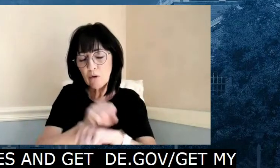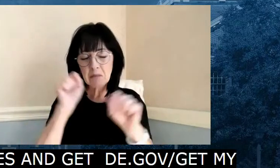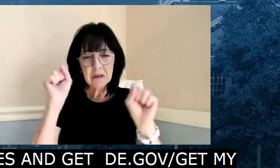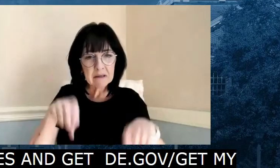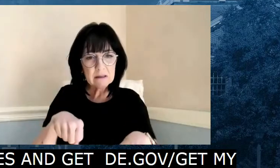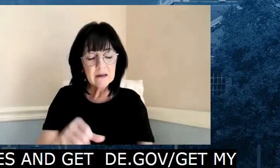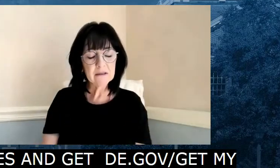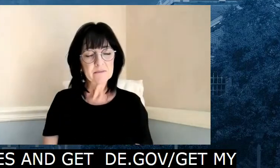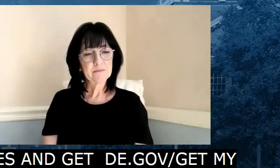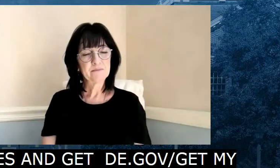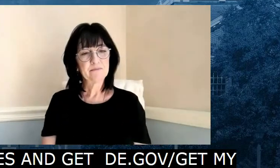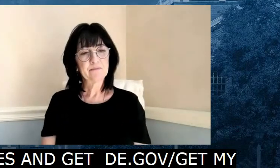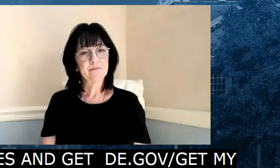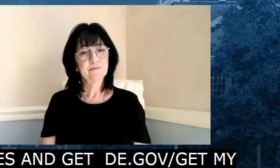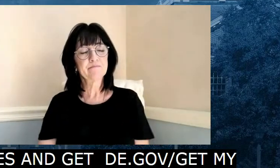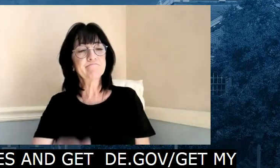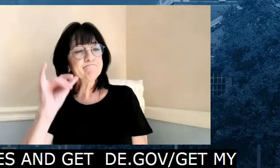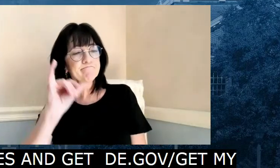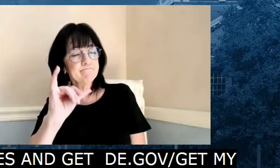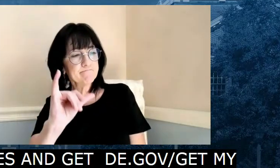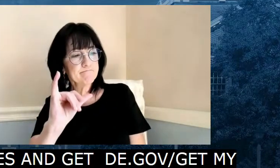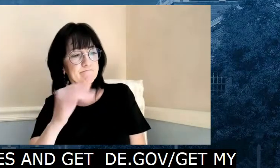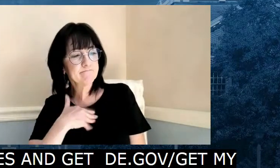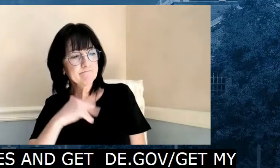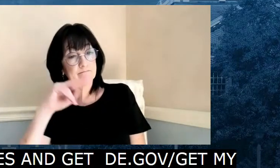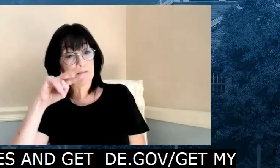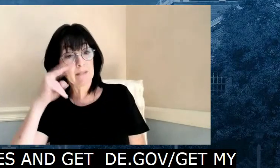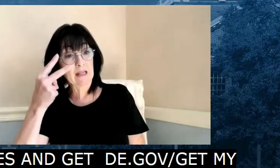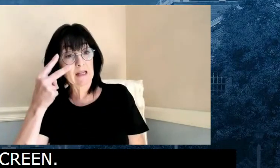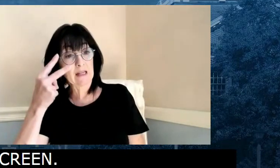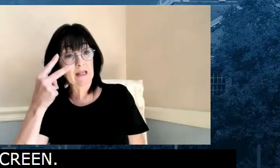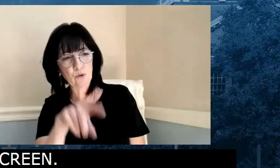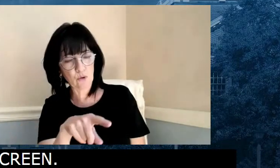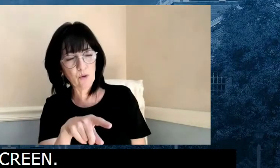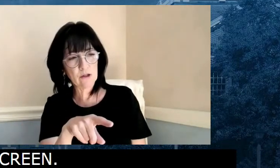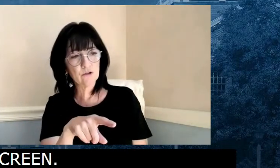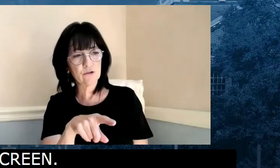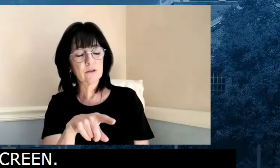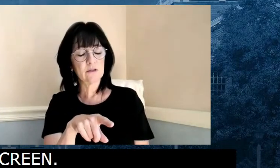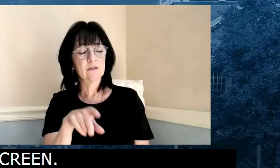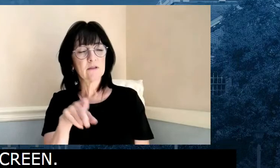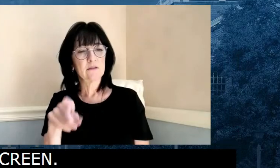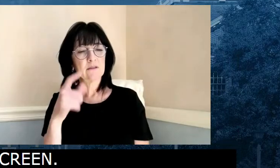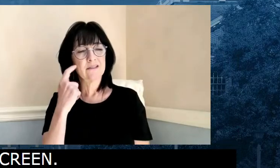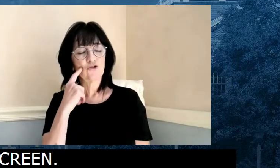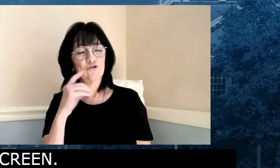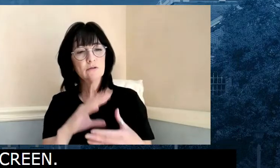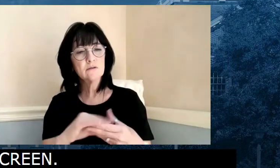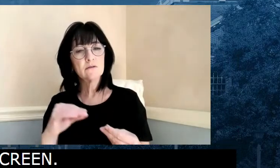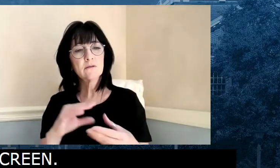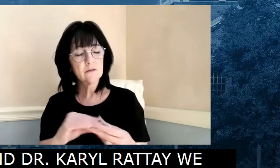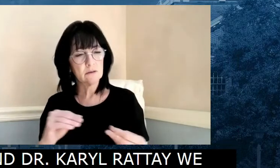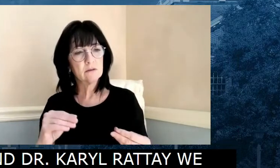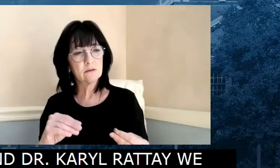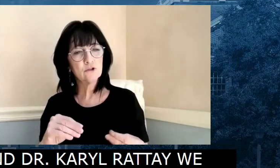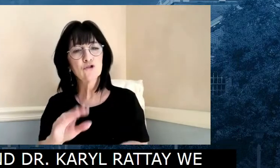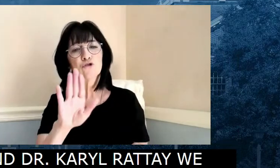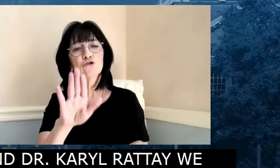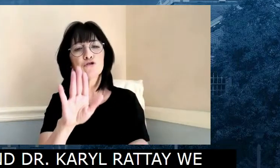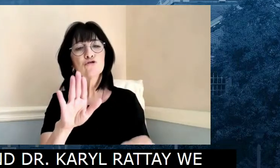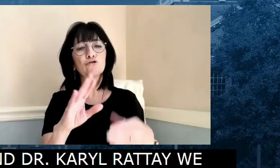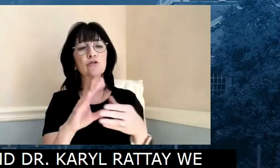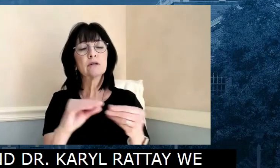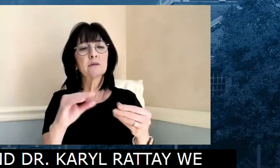And my second question, Governor and Dr. Rattay, you both spoke about this a little bit, but what would be your message to